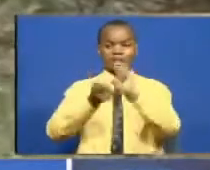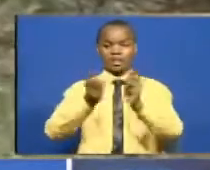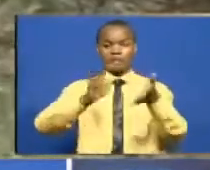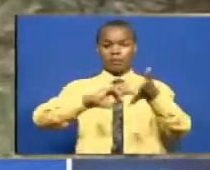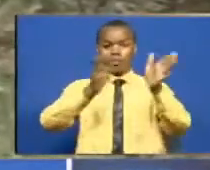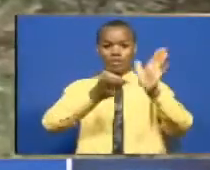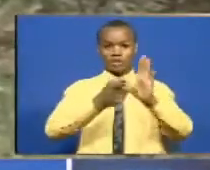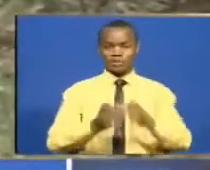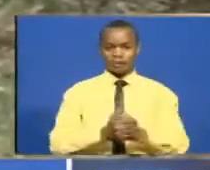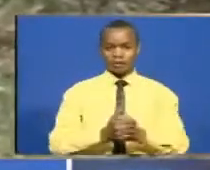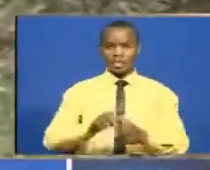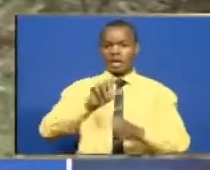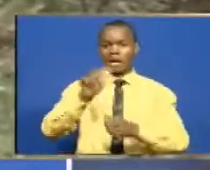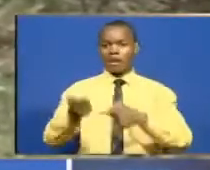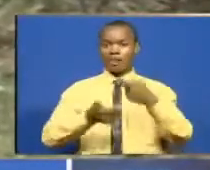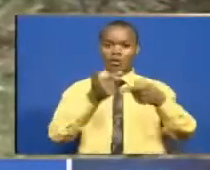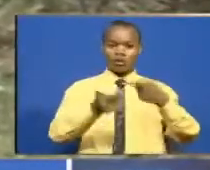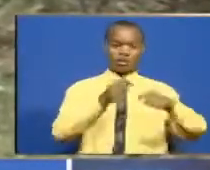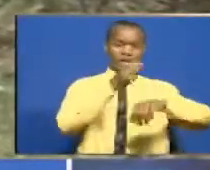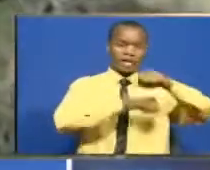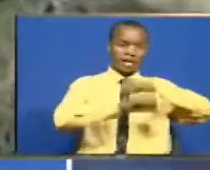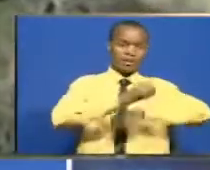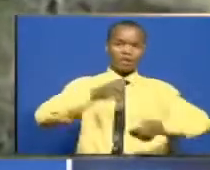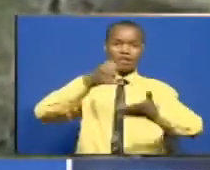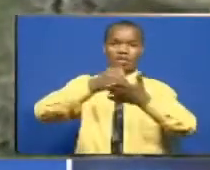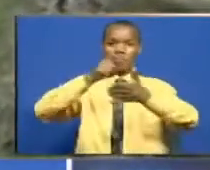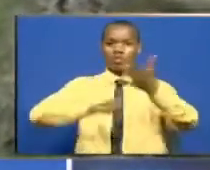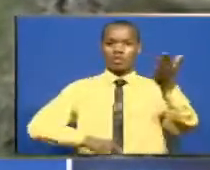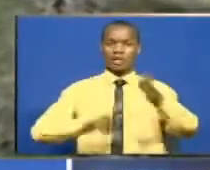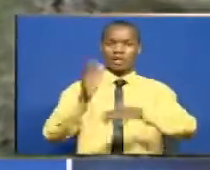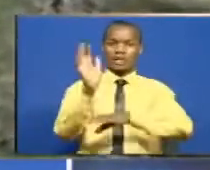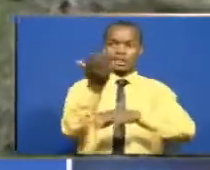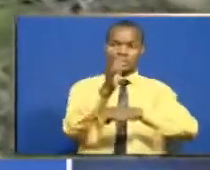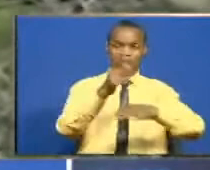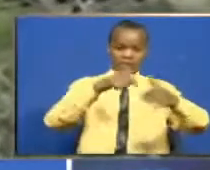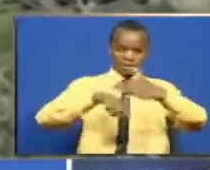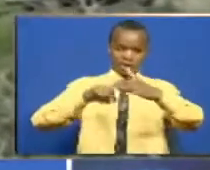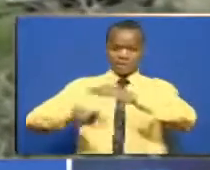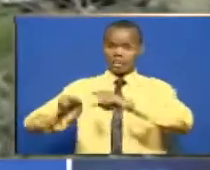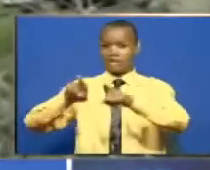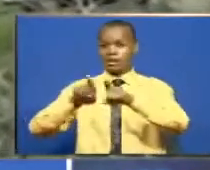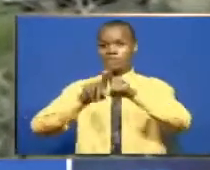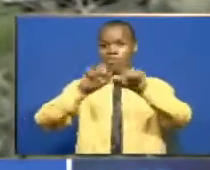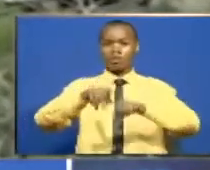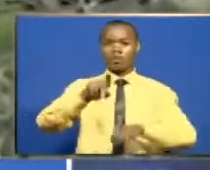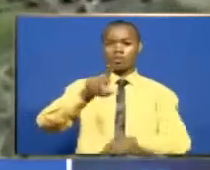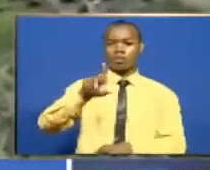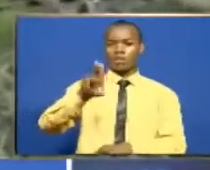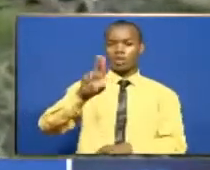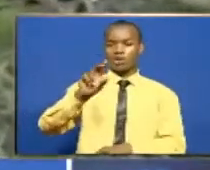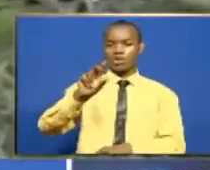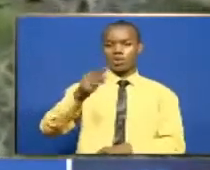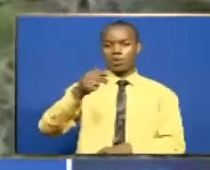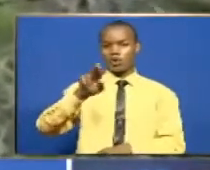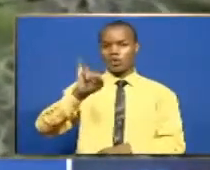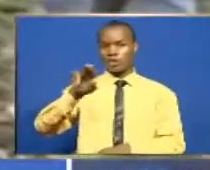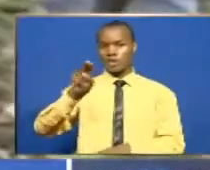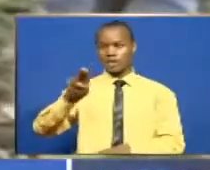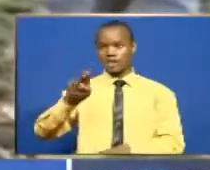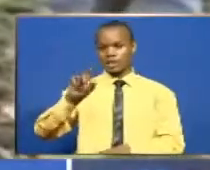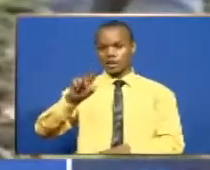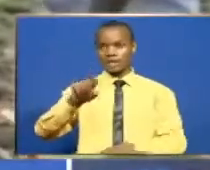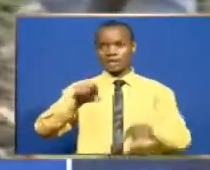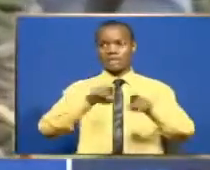Project. Other ongoing activities include tree planting, terracing, contour plowing, rock terracing, gabion construction